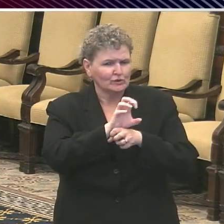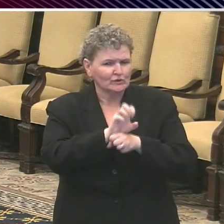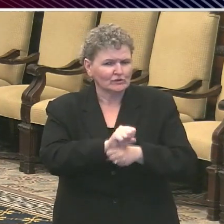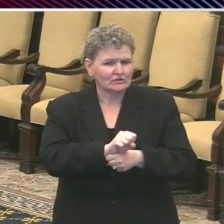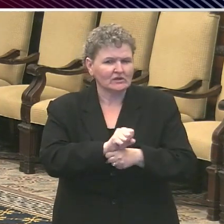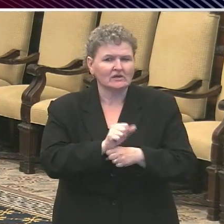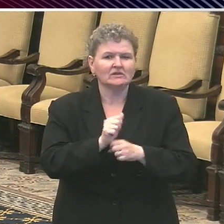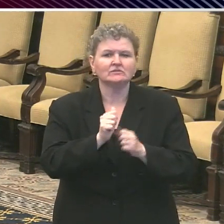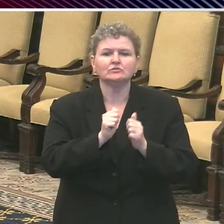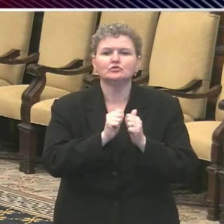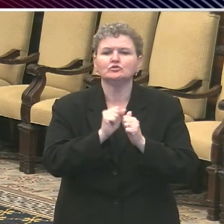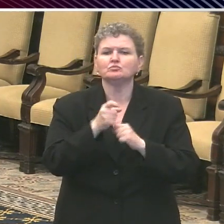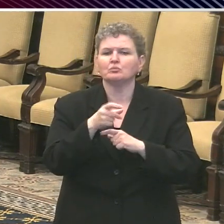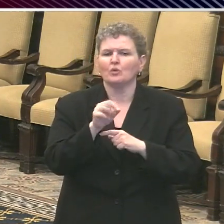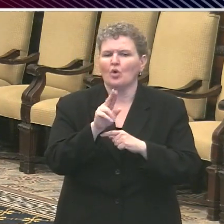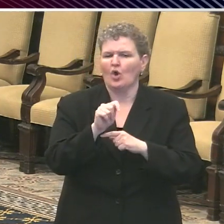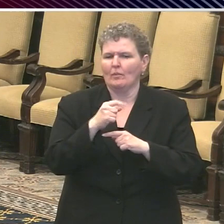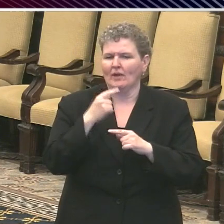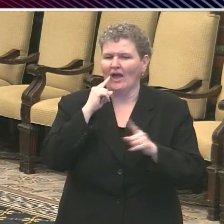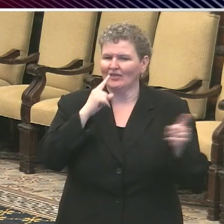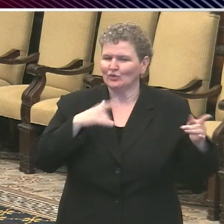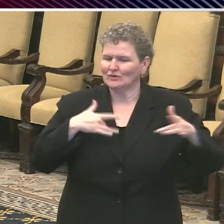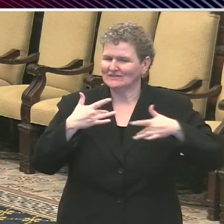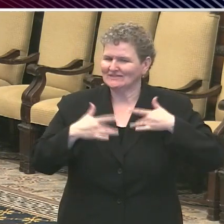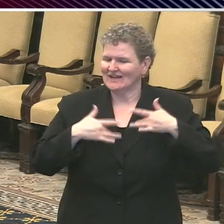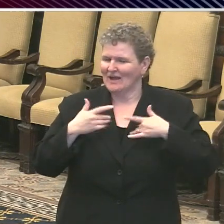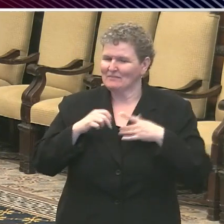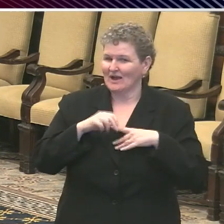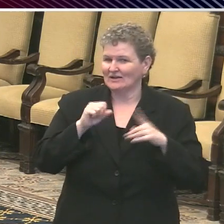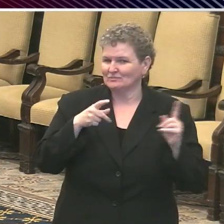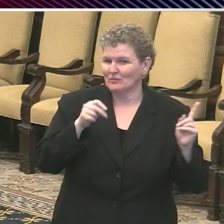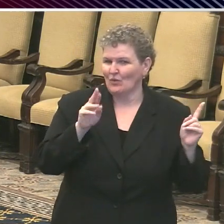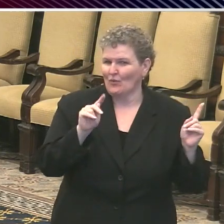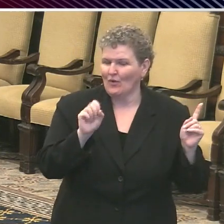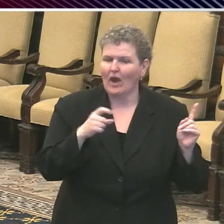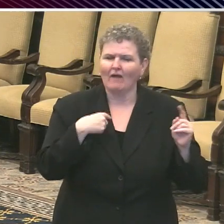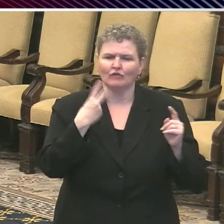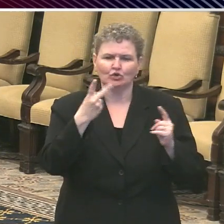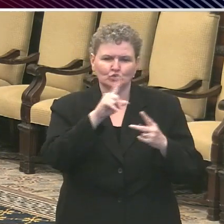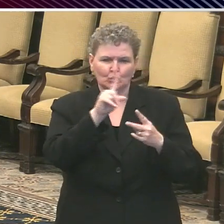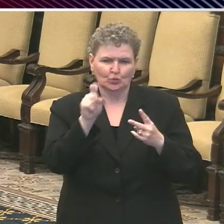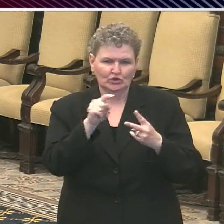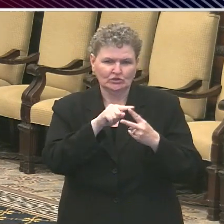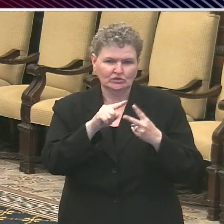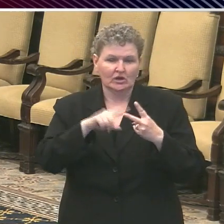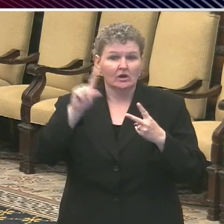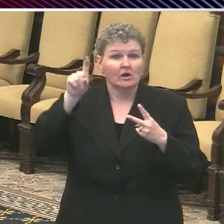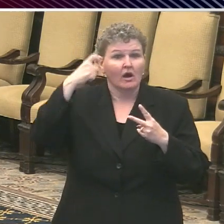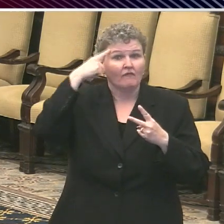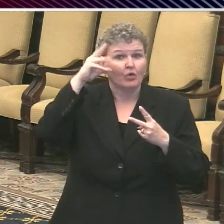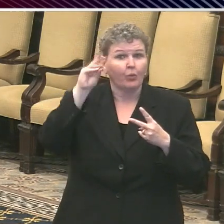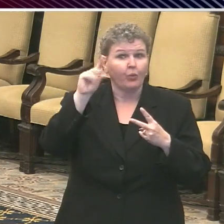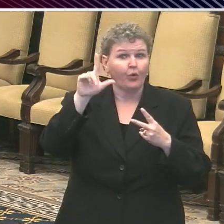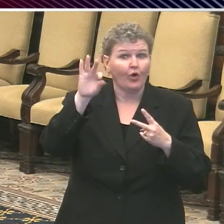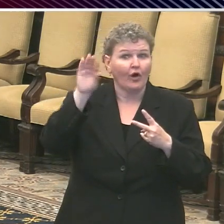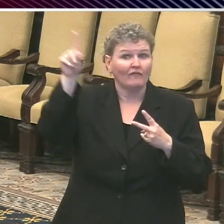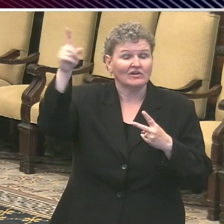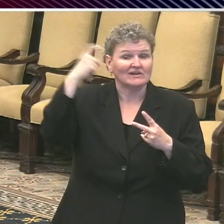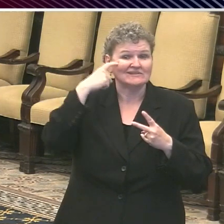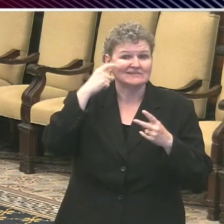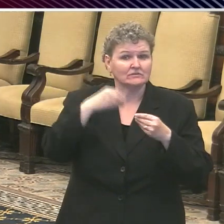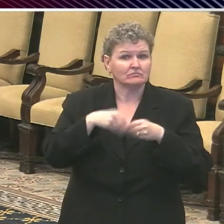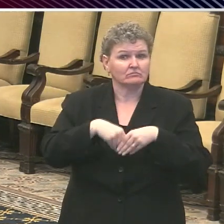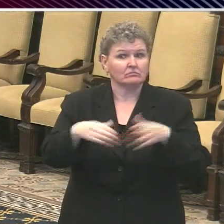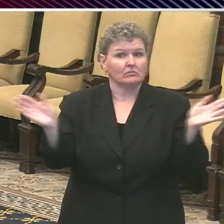you. I figured you would be excited by that. So it's really 2 questions. One, Governor Wolf opening sports